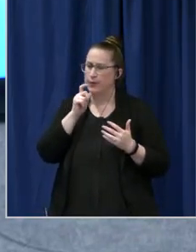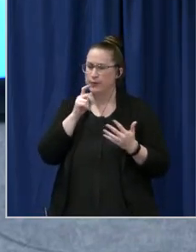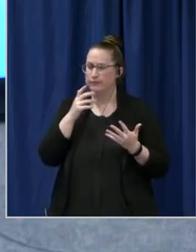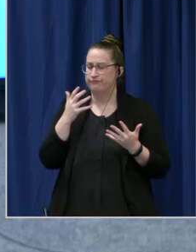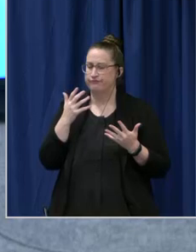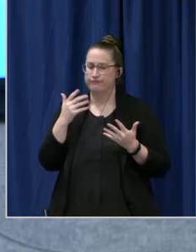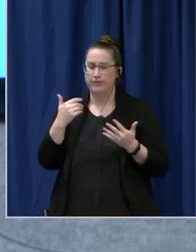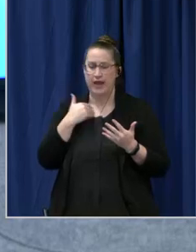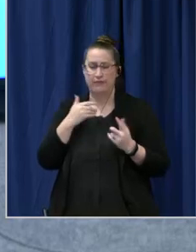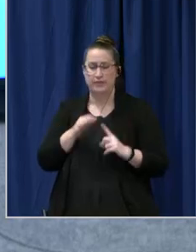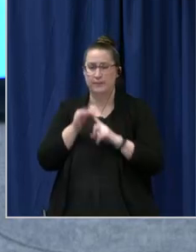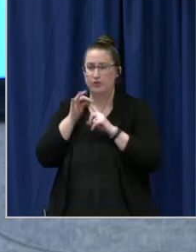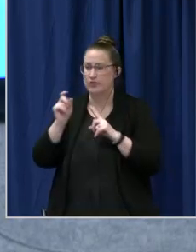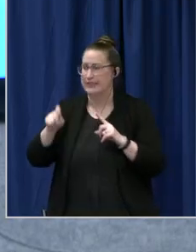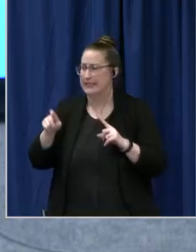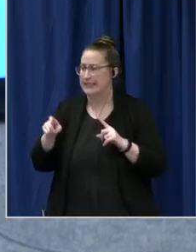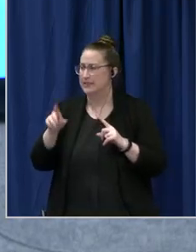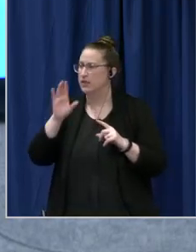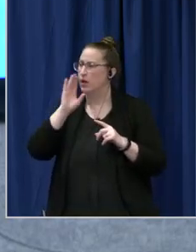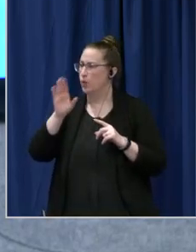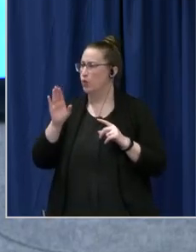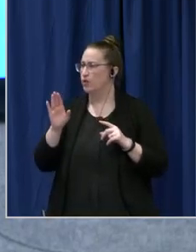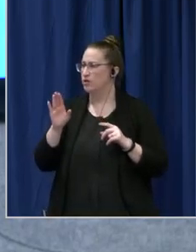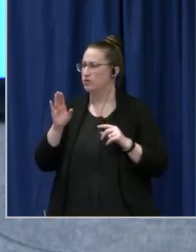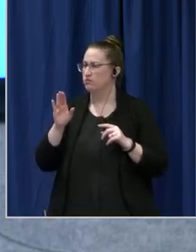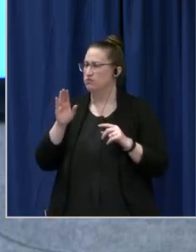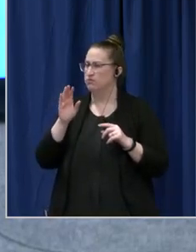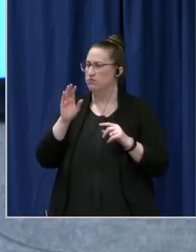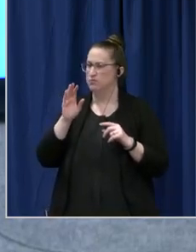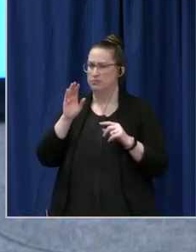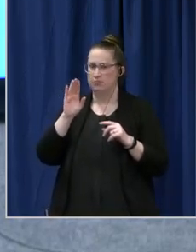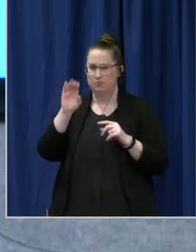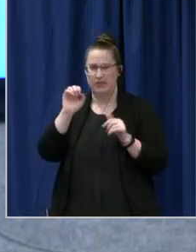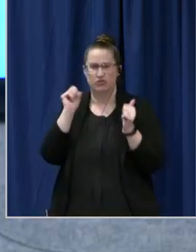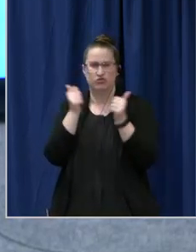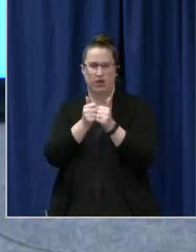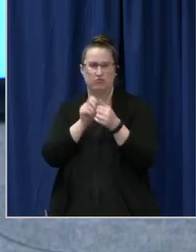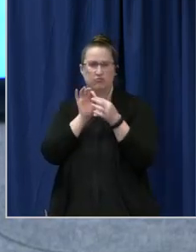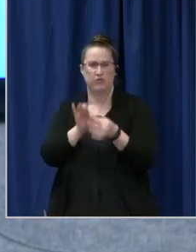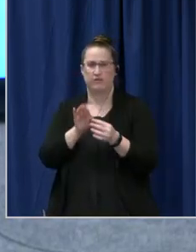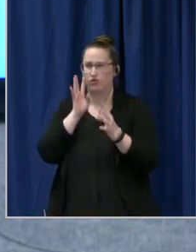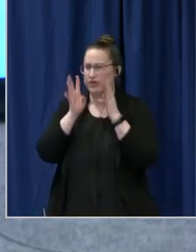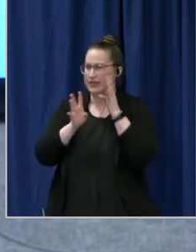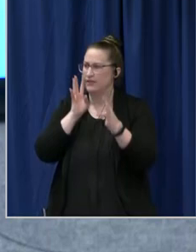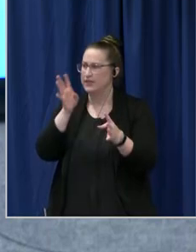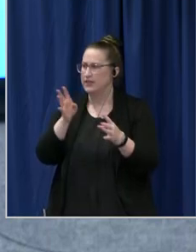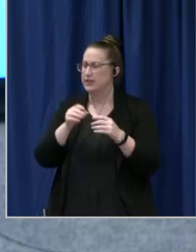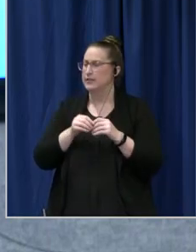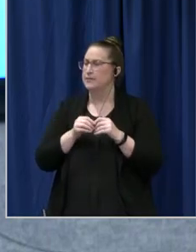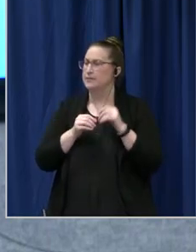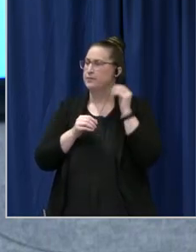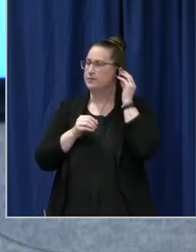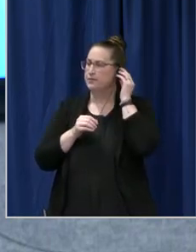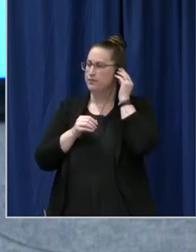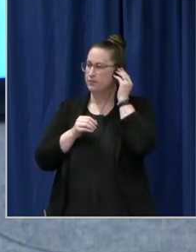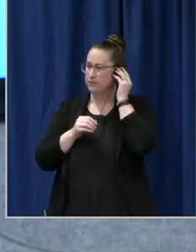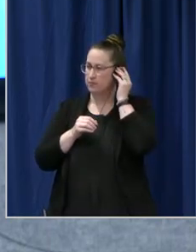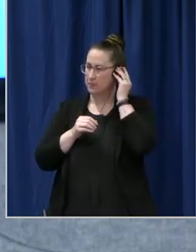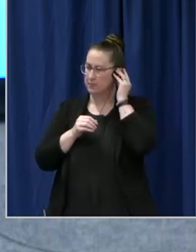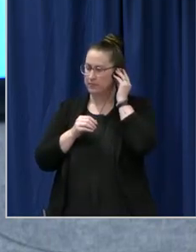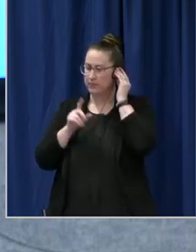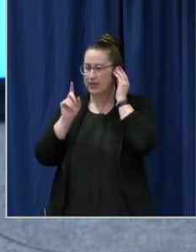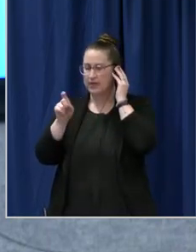have special needs would be something that would be the real challenge in terms of your creativity. There need to be